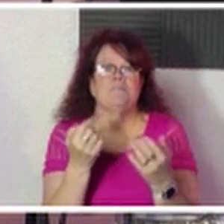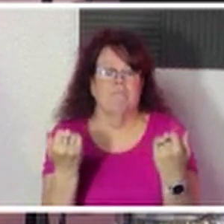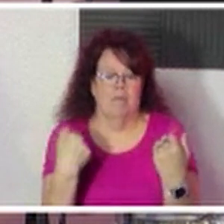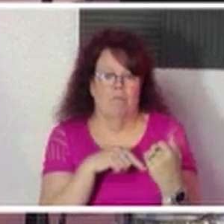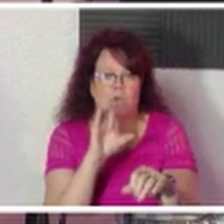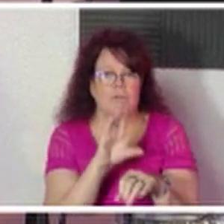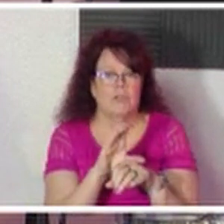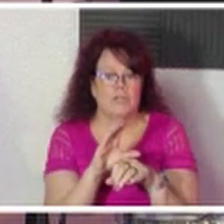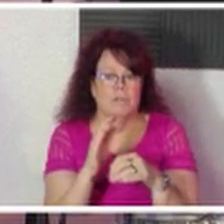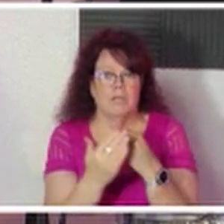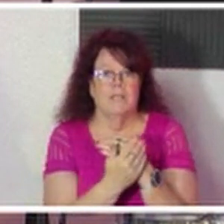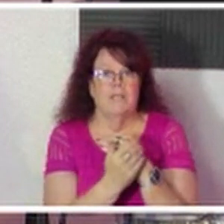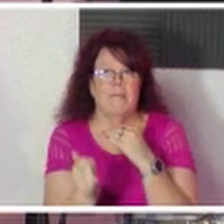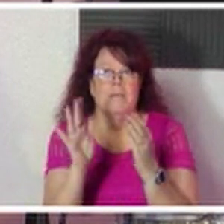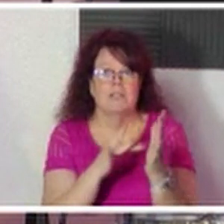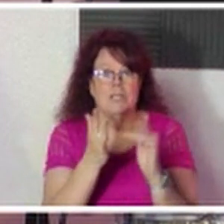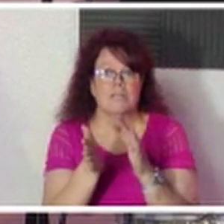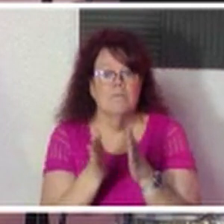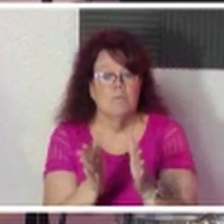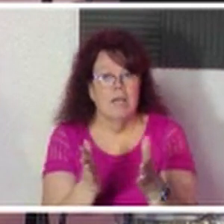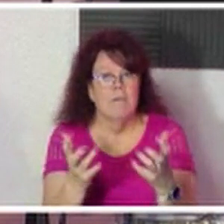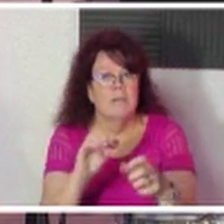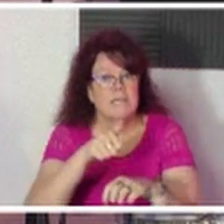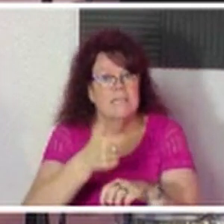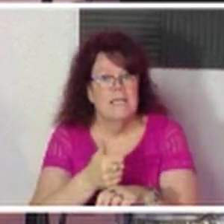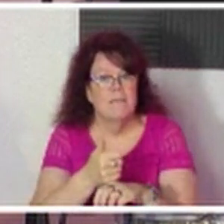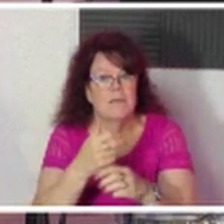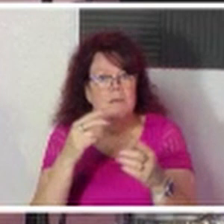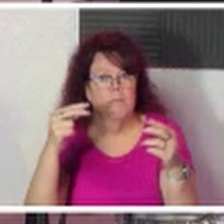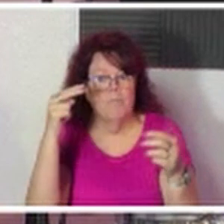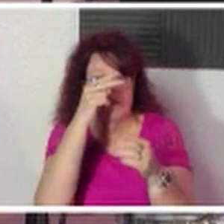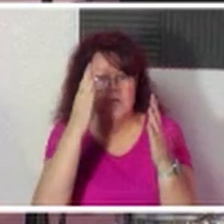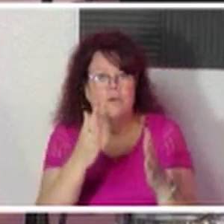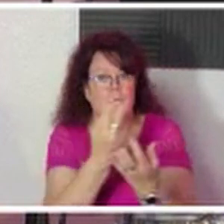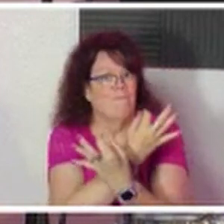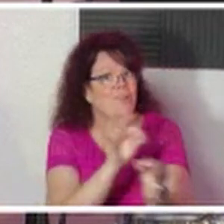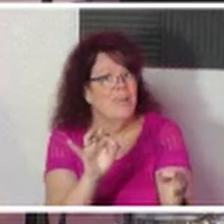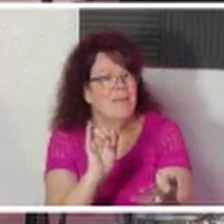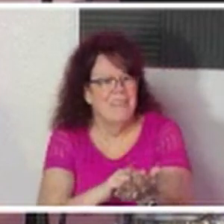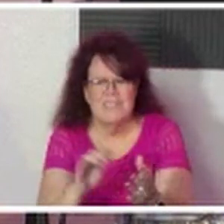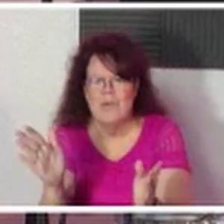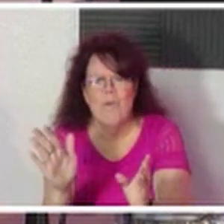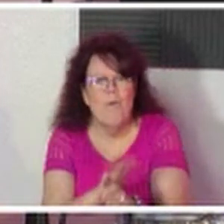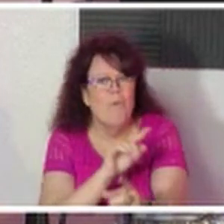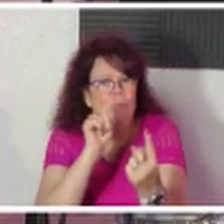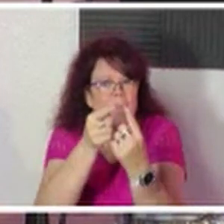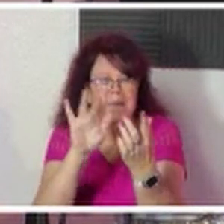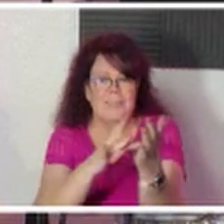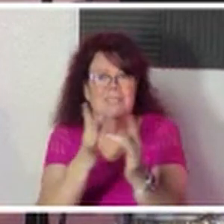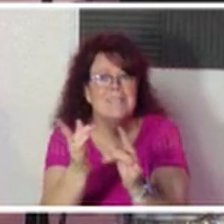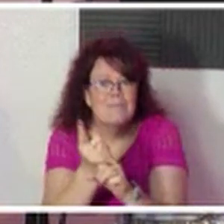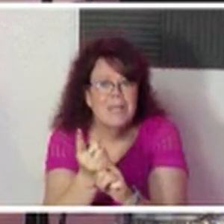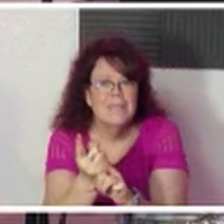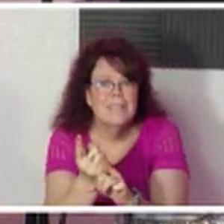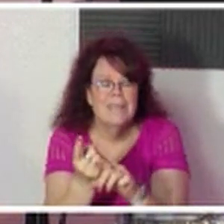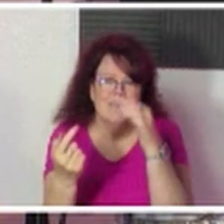claims the way of Jesus, it's like, let us set the prisoner free. Amen. I mean, that's kind of the whole point of Jesus. And